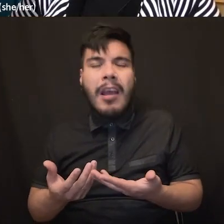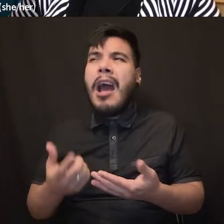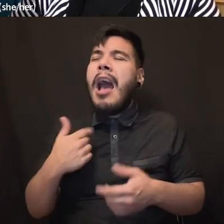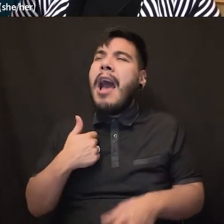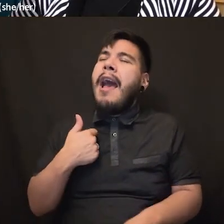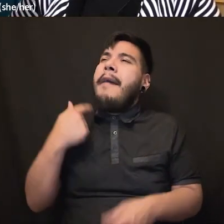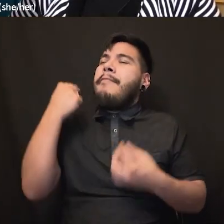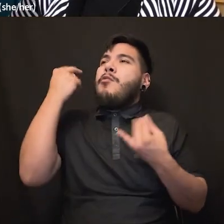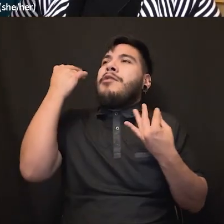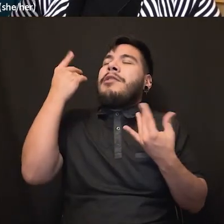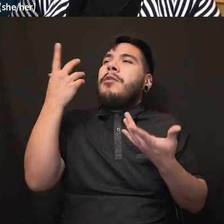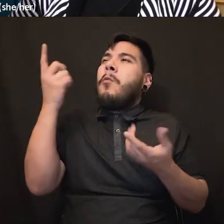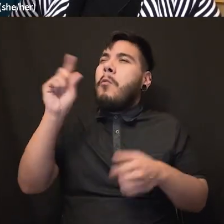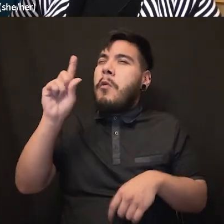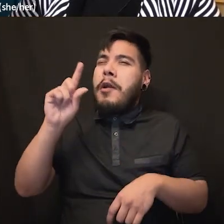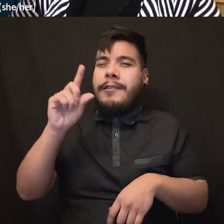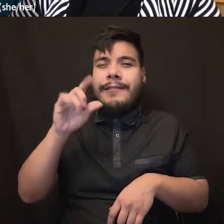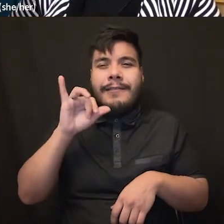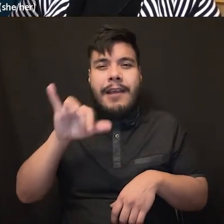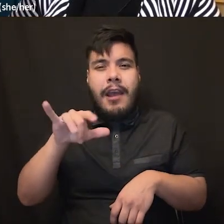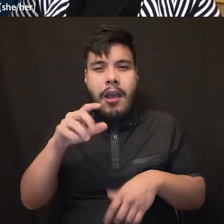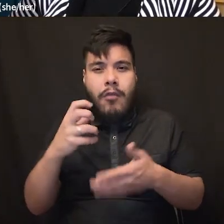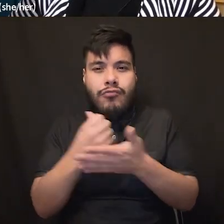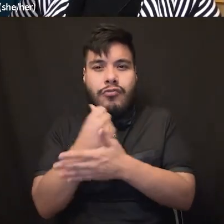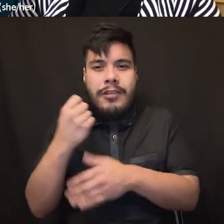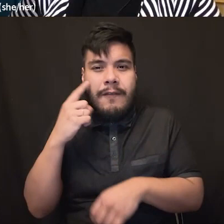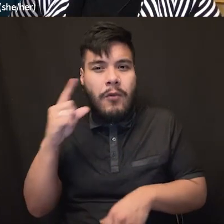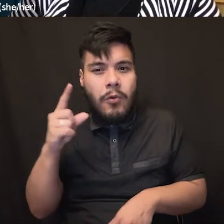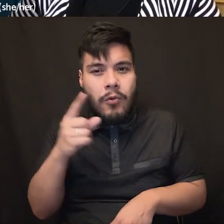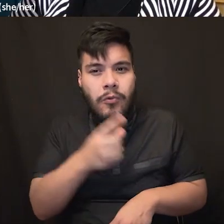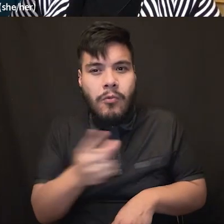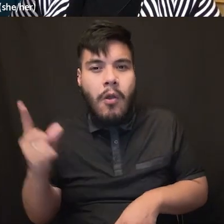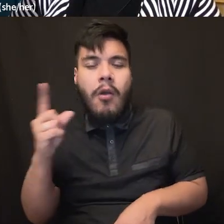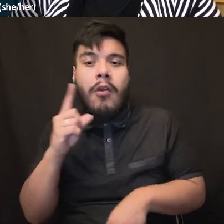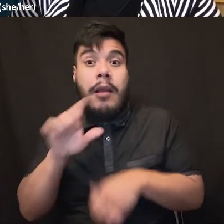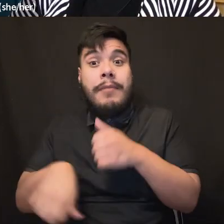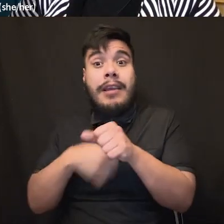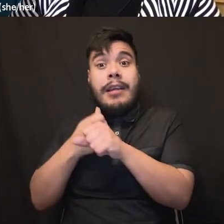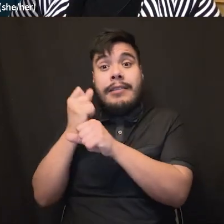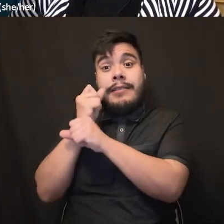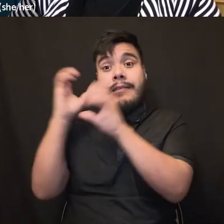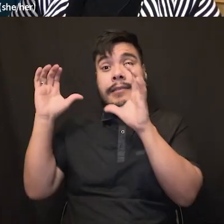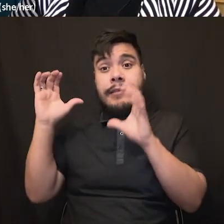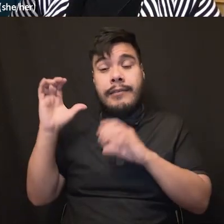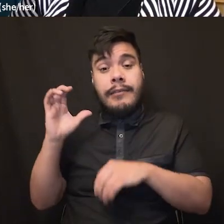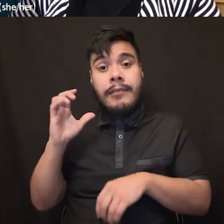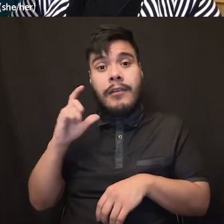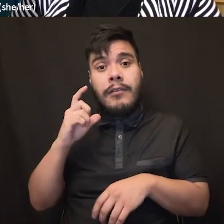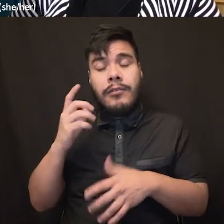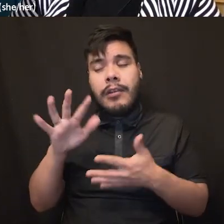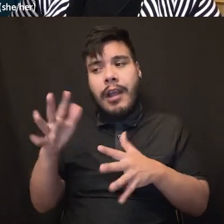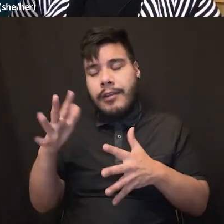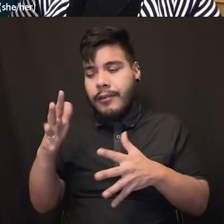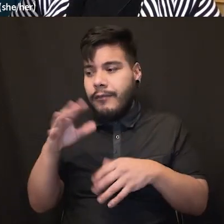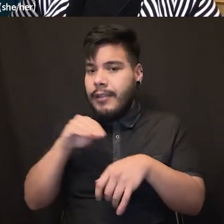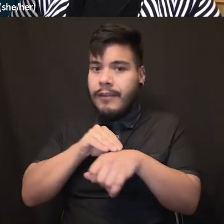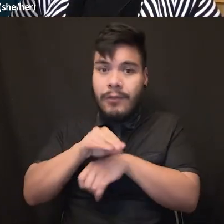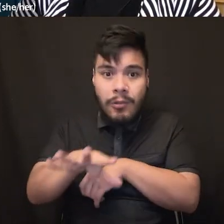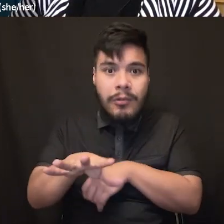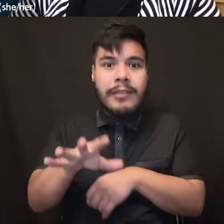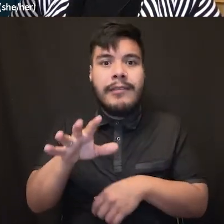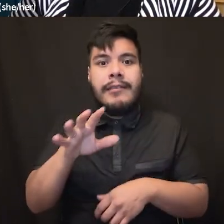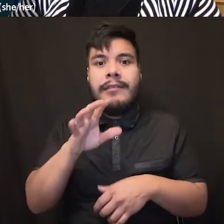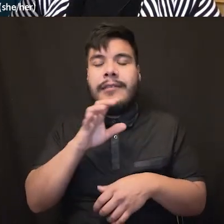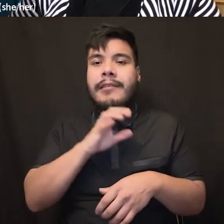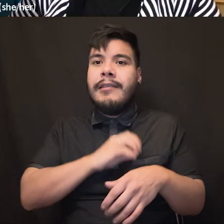where is there opportunity for you all, or where have you been able to, behind the scenes, to sort of, like, influence a